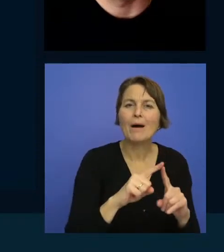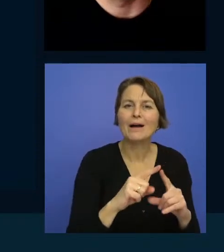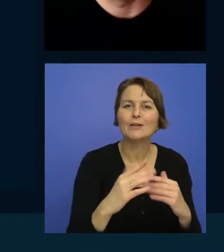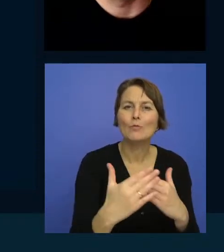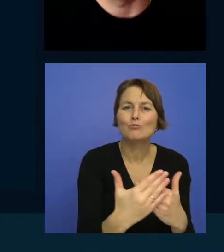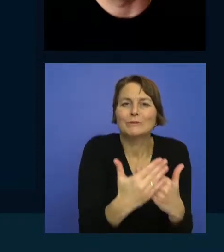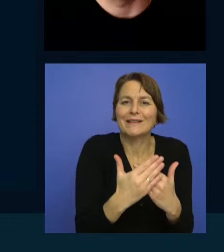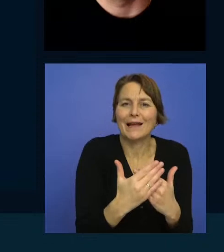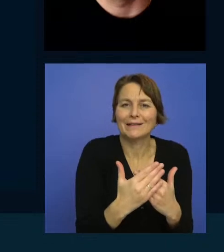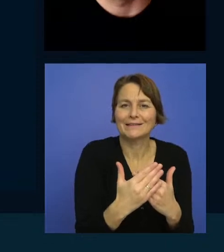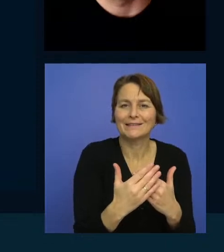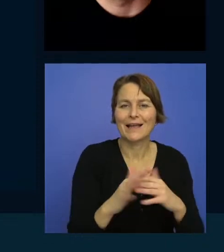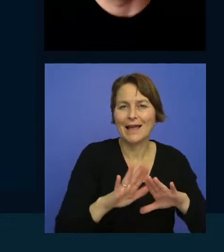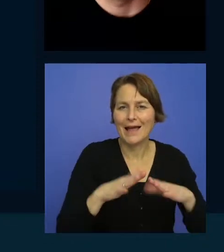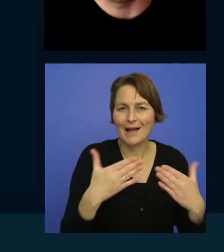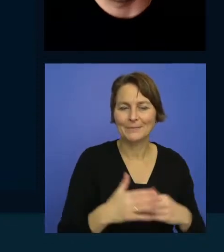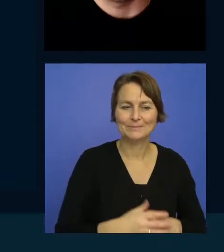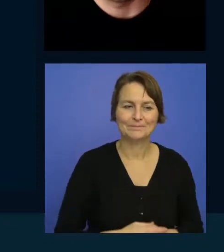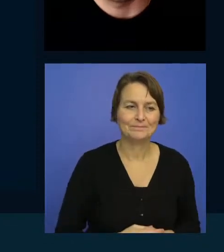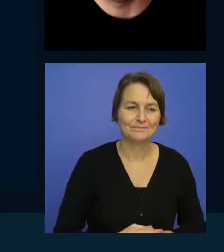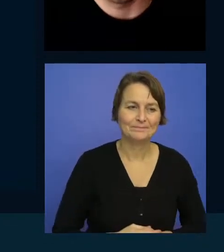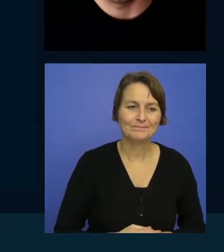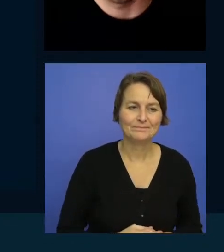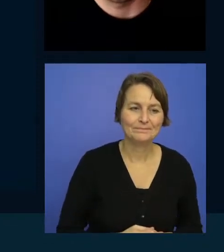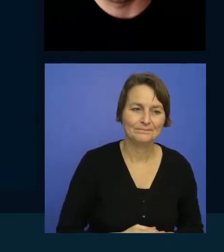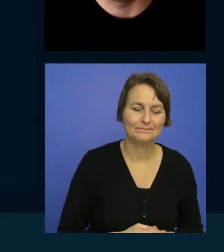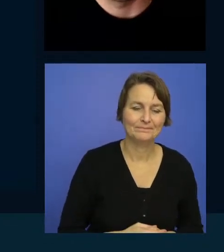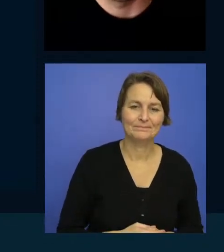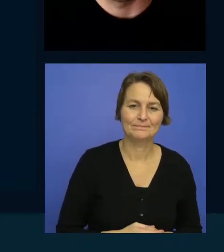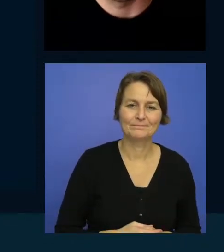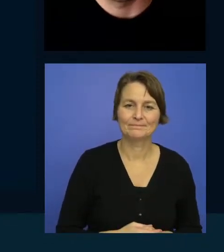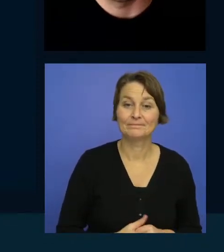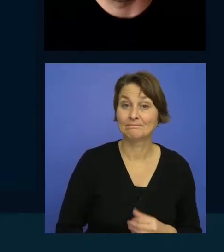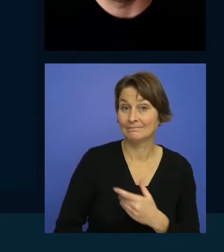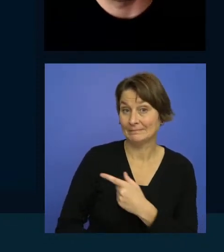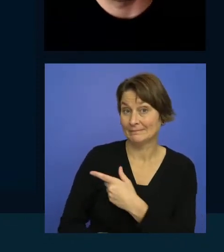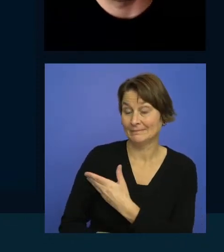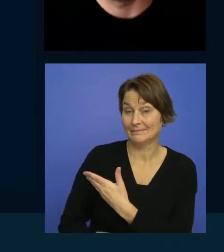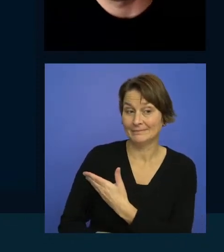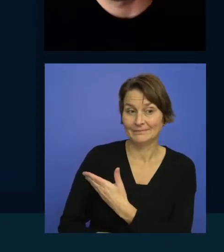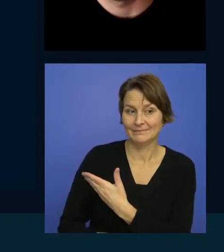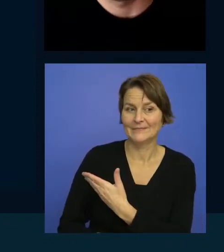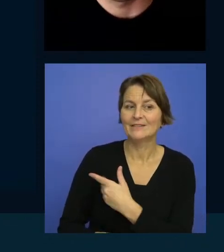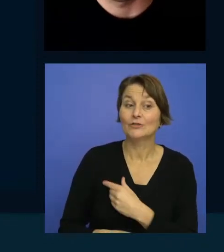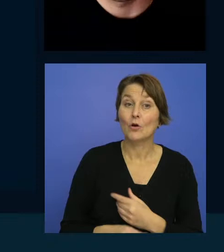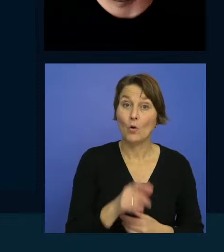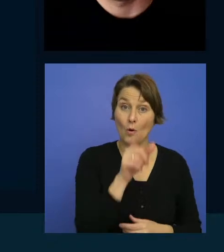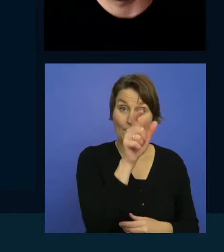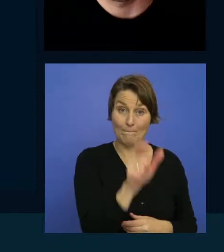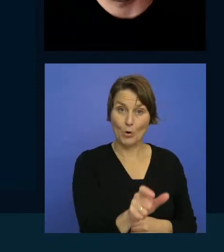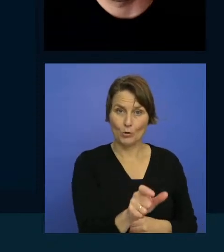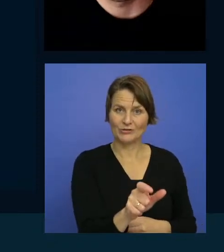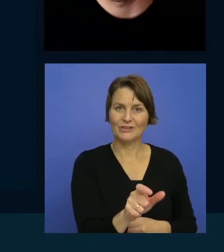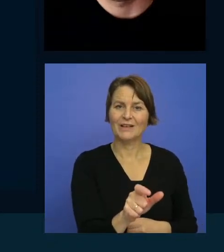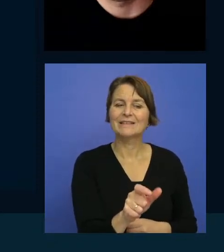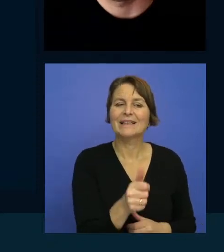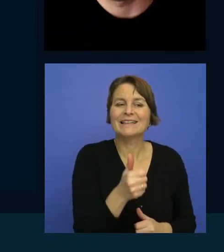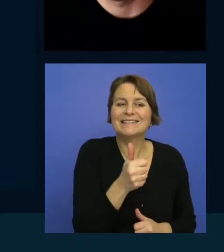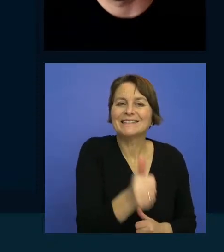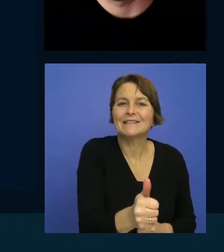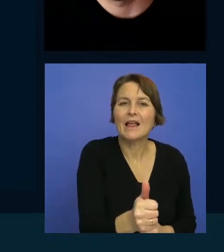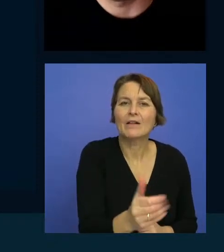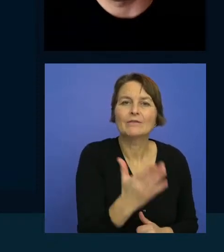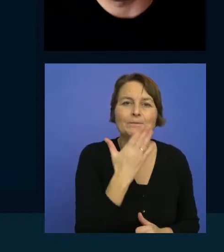So differential privacy hides the contribution of individuals in the output